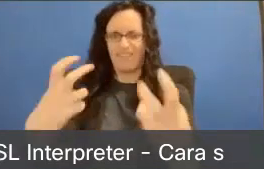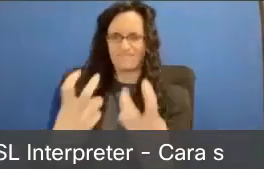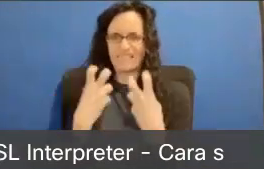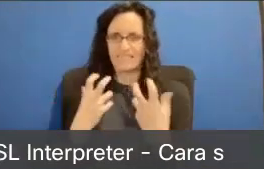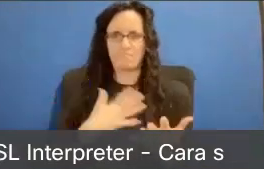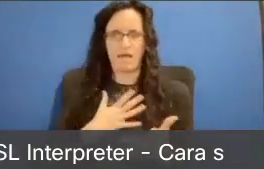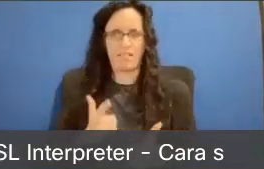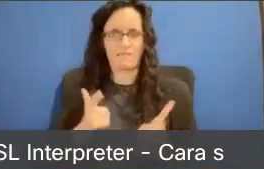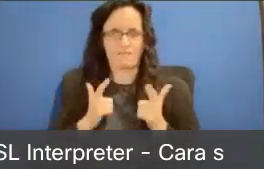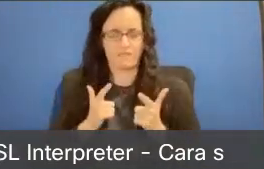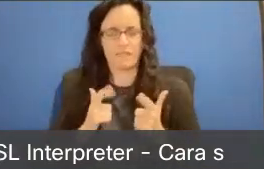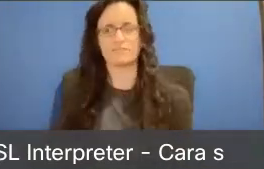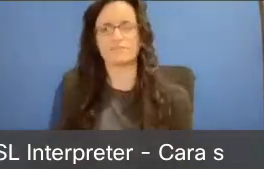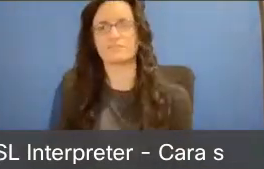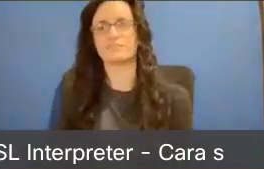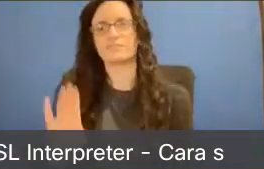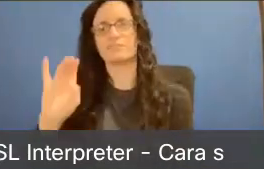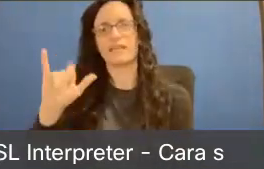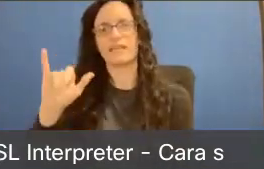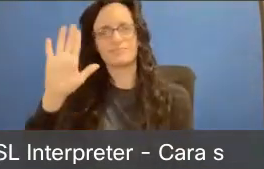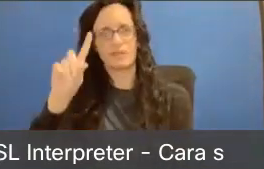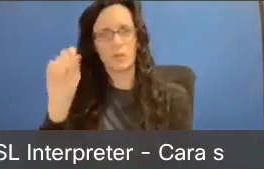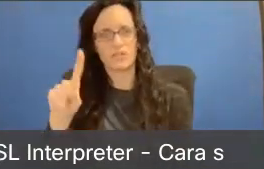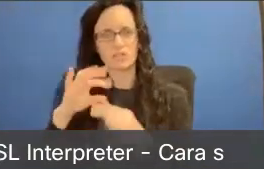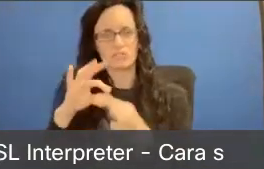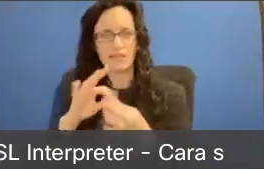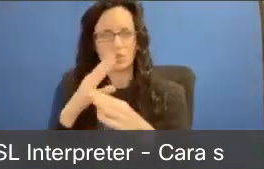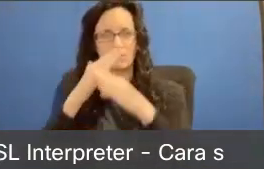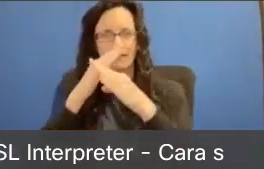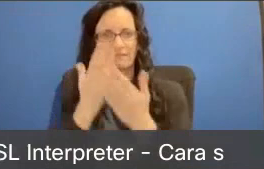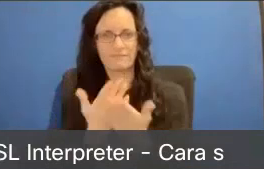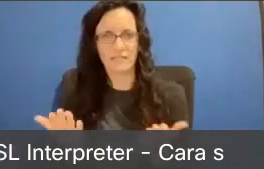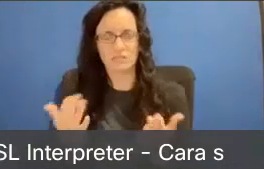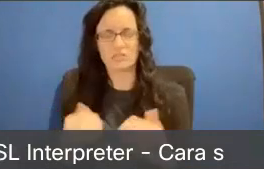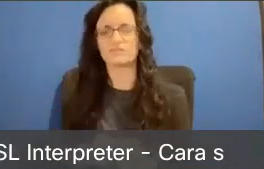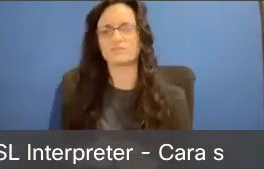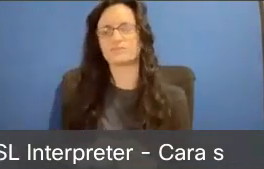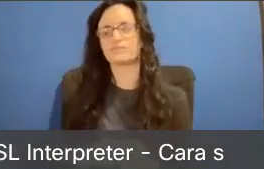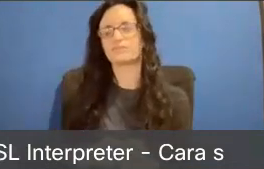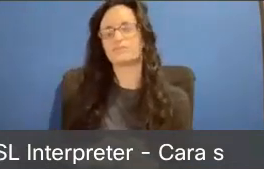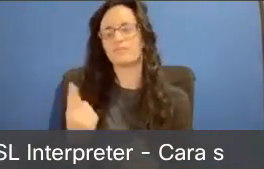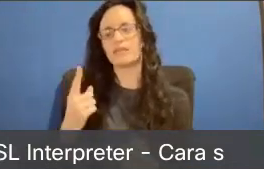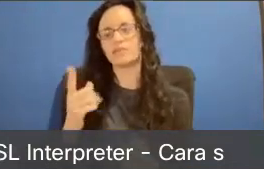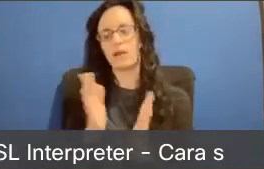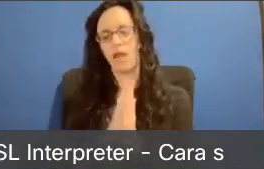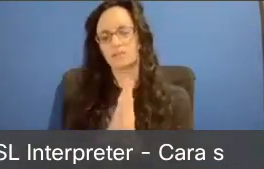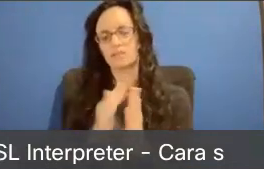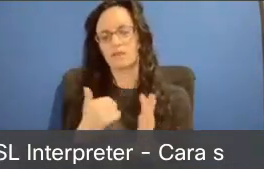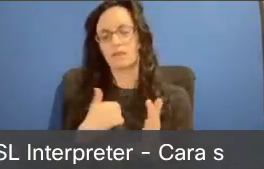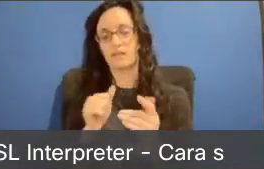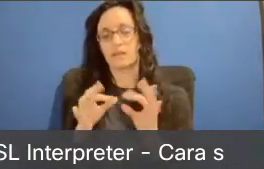Larry, one more question on this, back to the protective factors. A question in the chat of, are there any